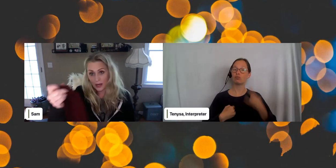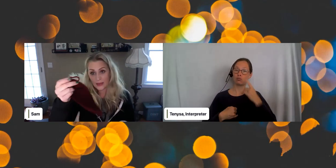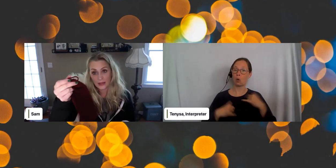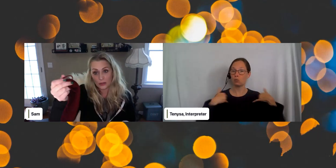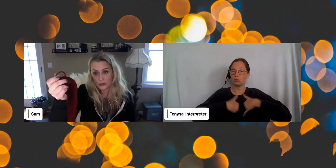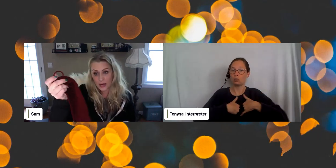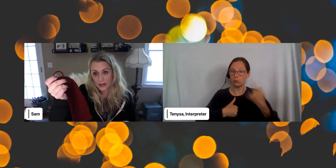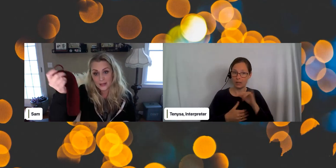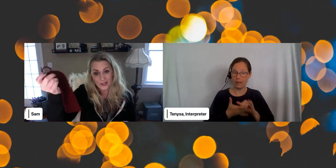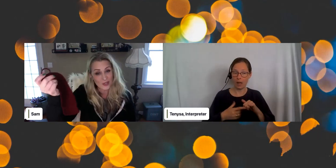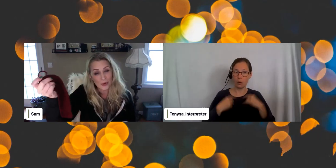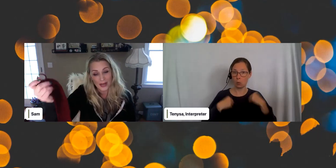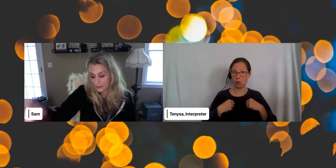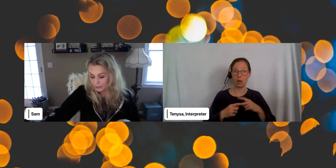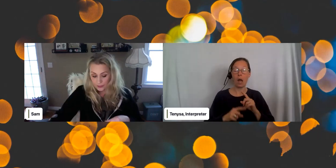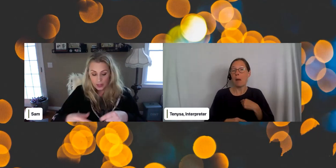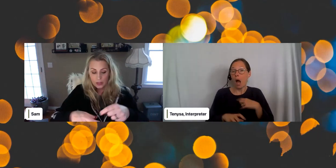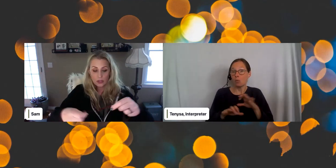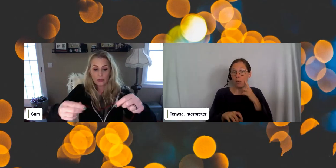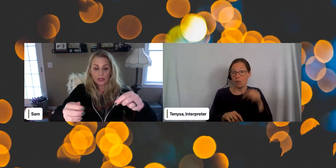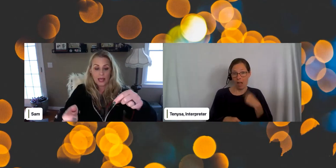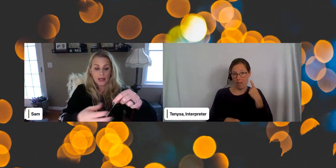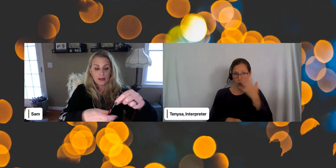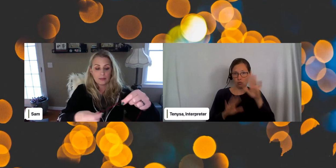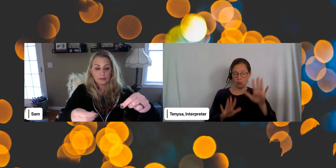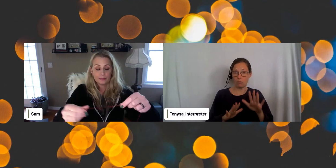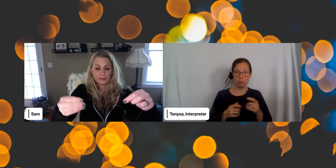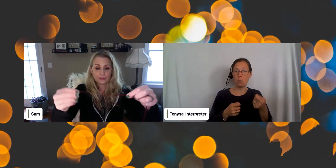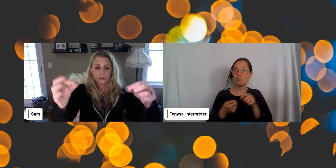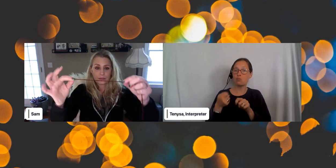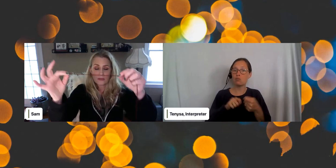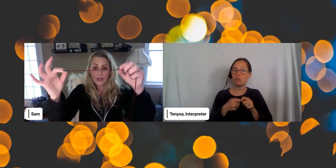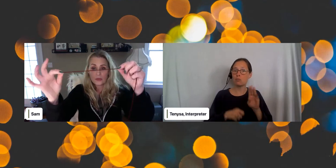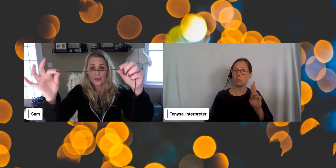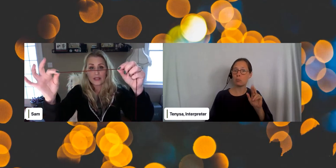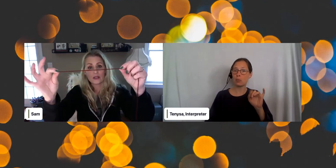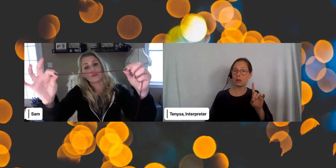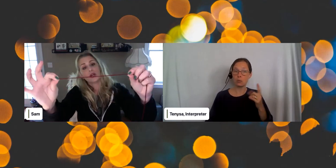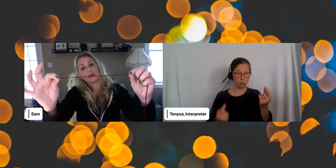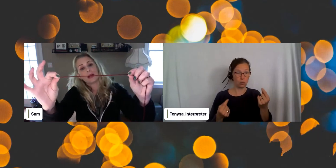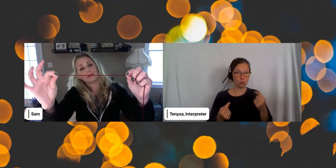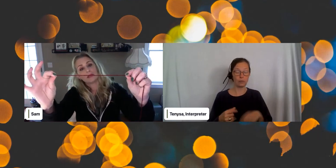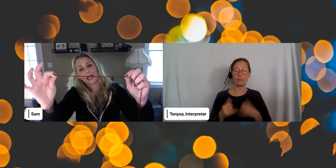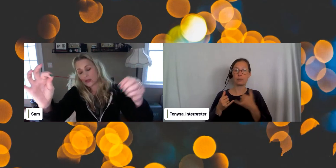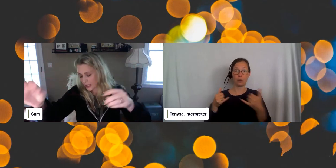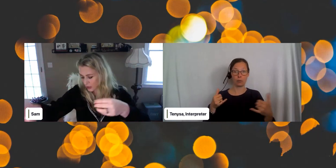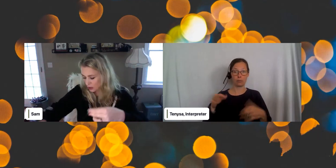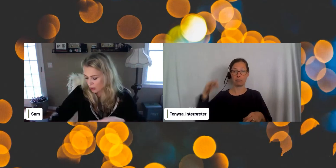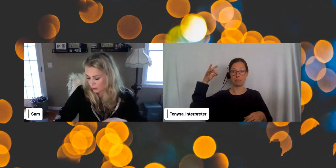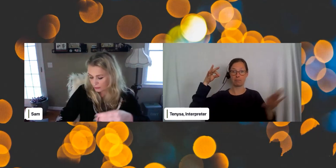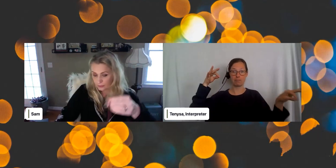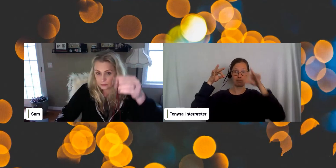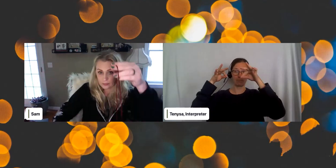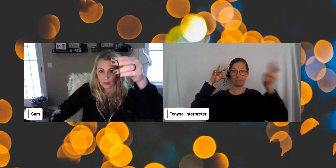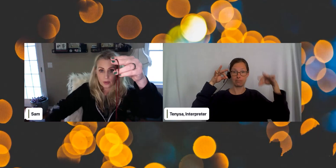to do, and I think it looks great, is just a braid. So you would take 3 pieces of yarn about 8 or 10 inches